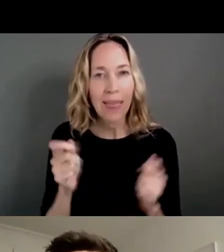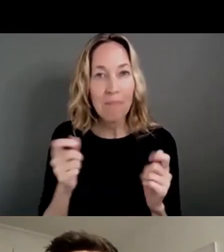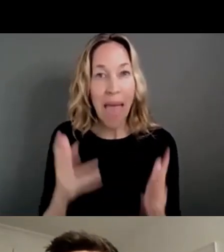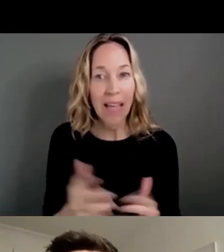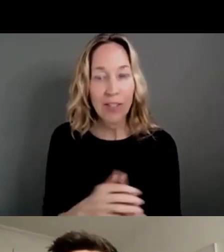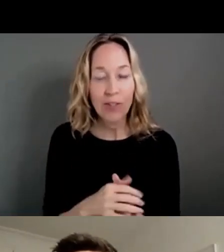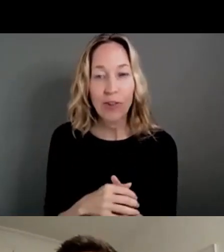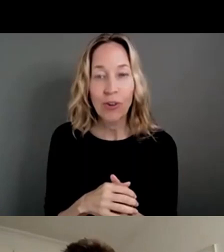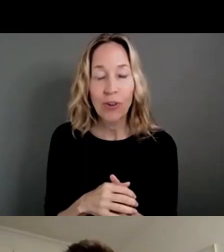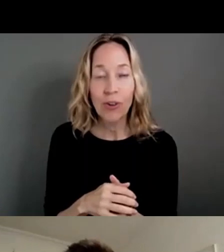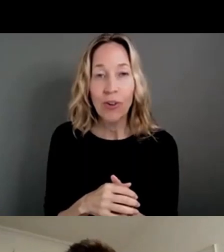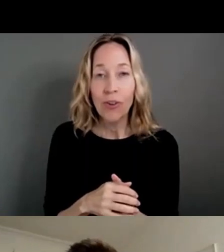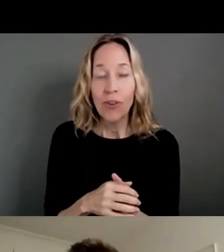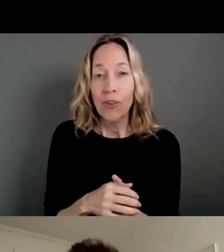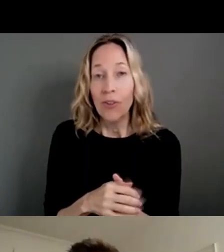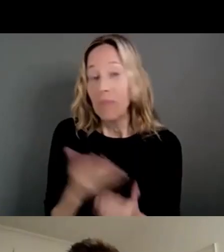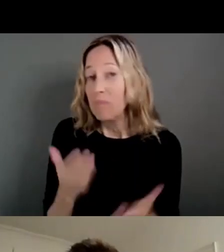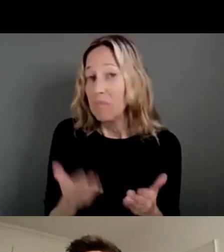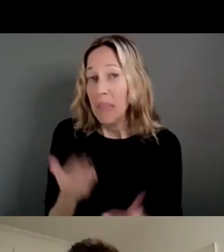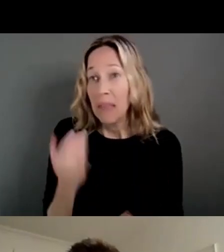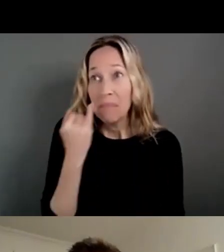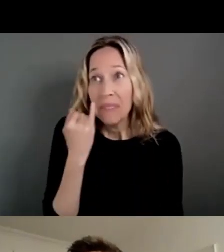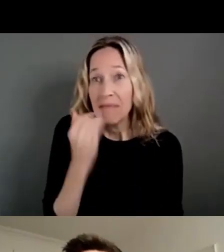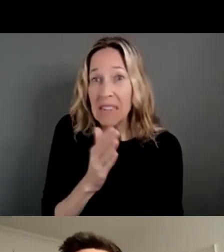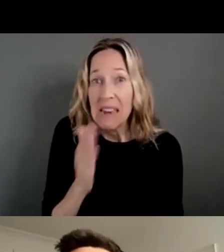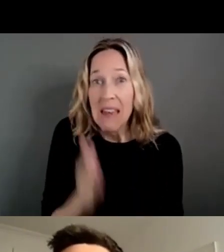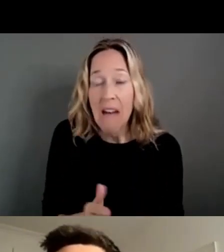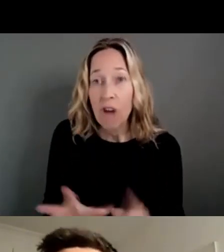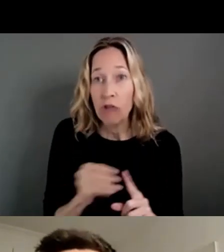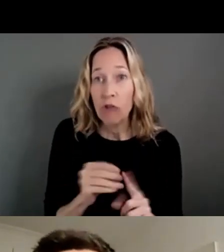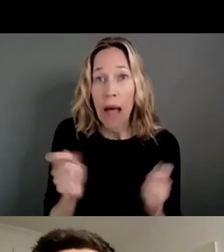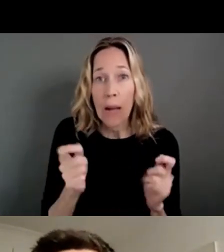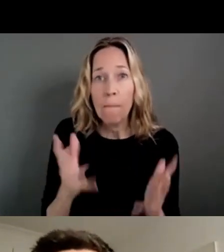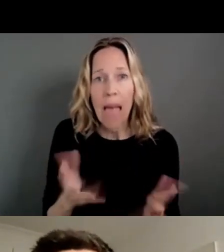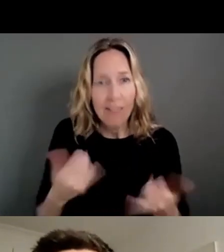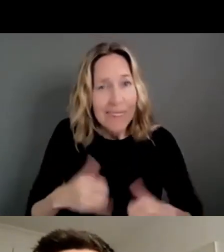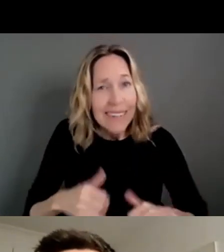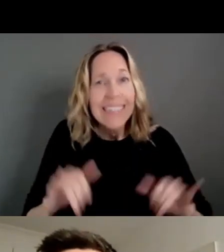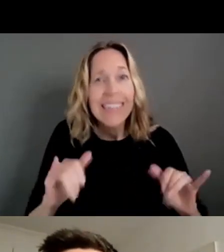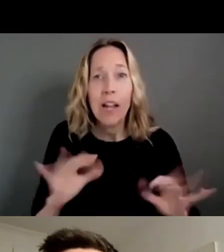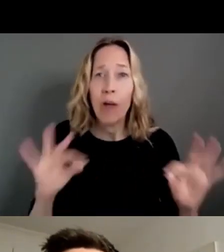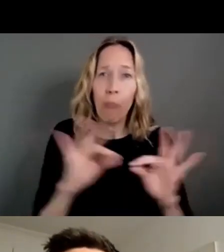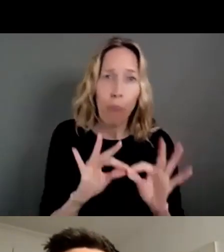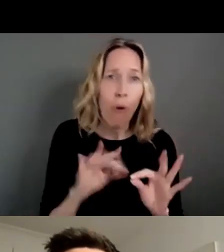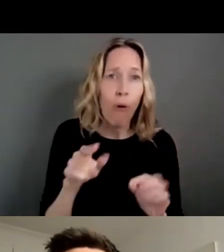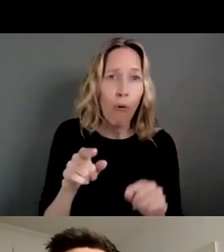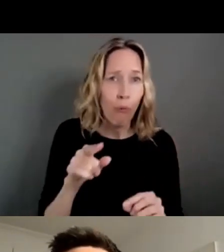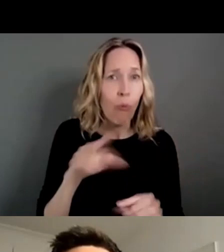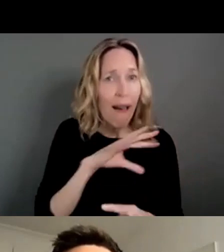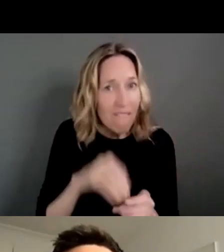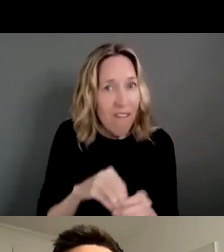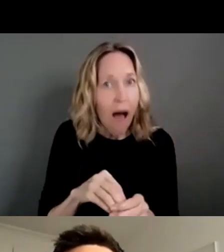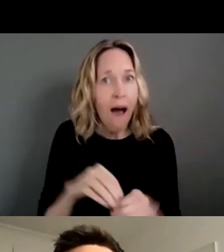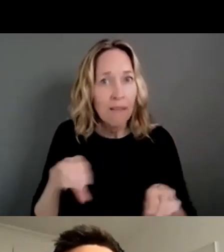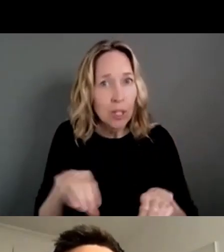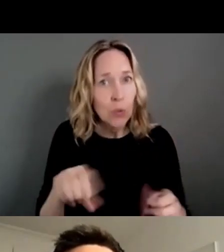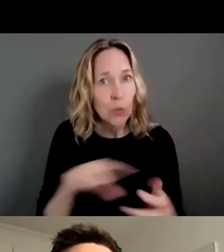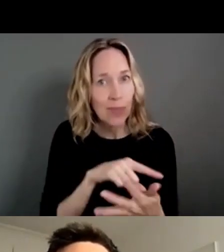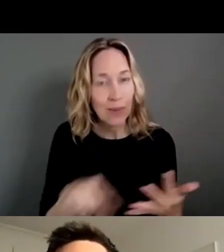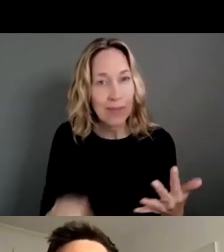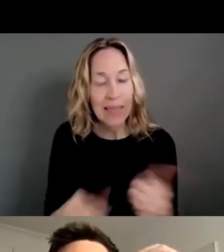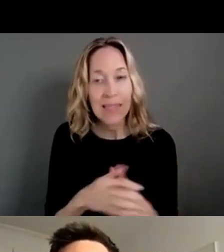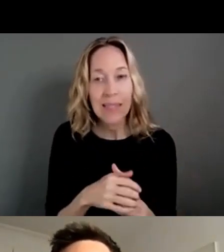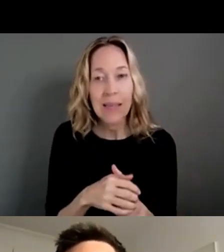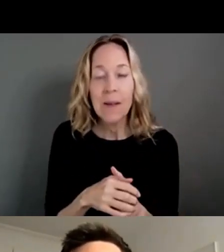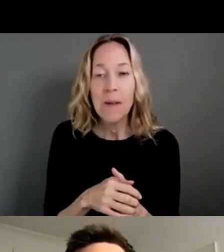the ship of your own career. So I sort of feel like there's not such a duality, And then I'll say on the